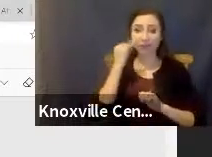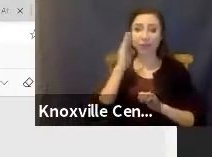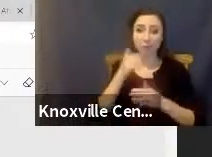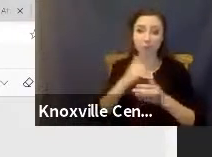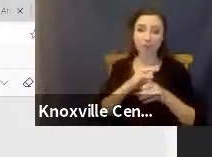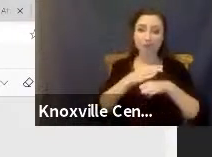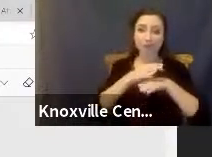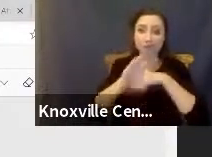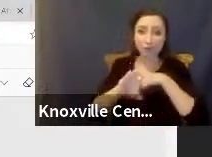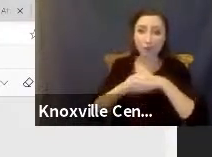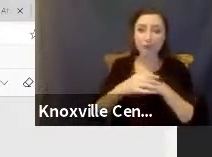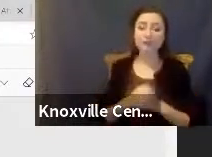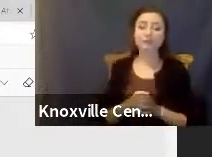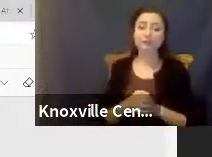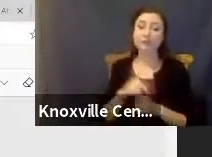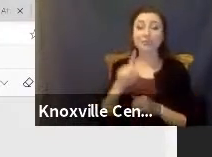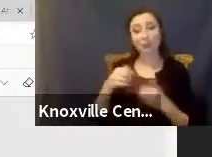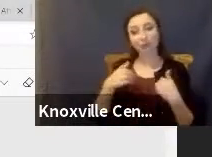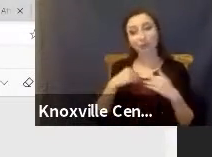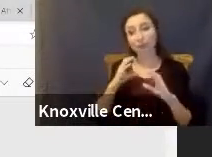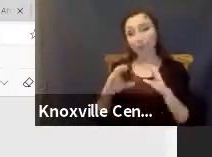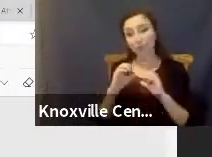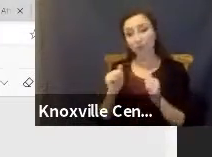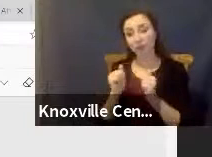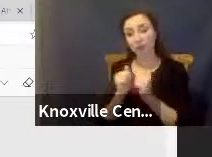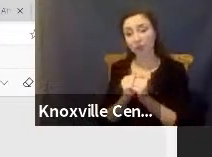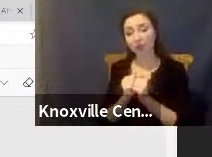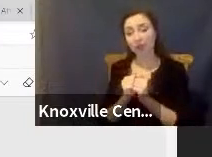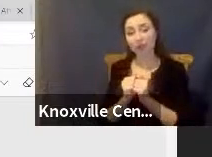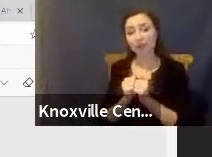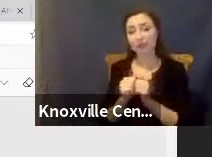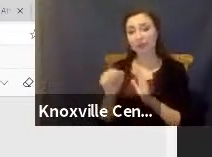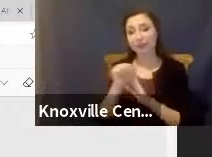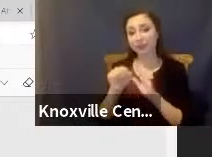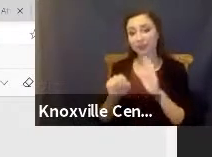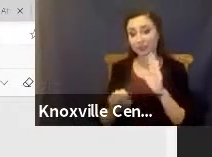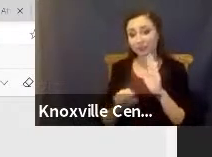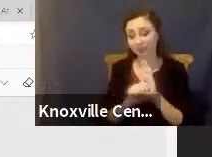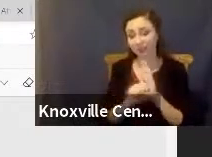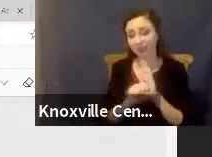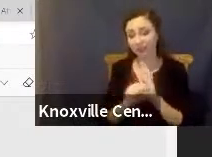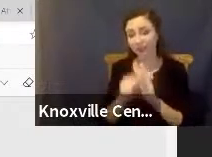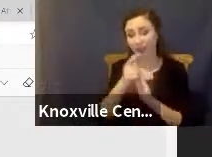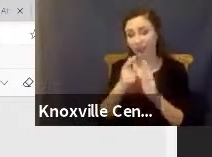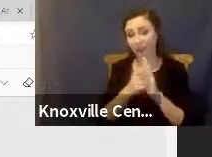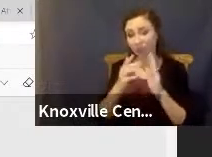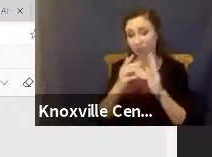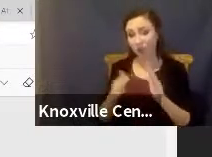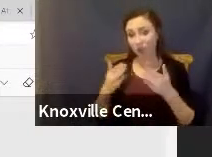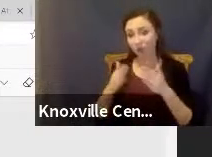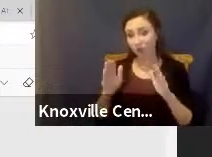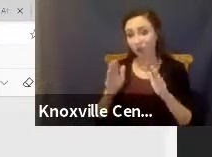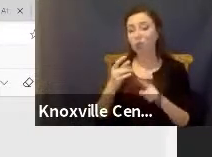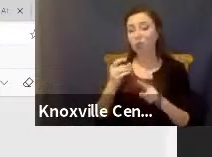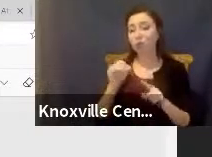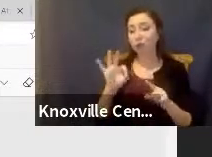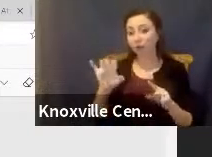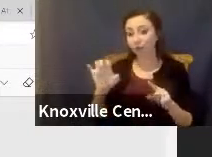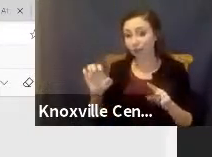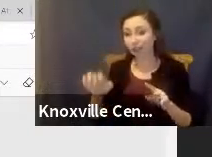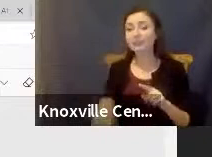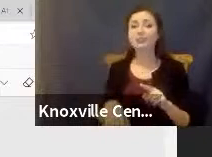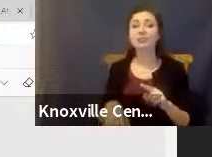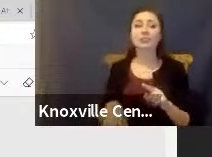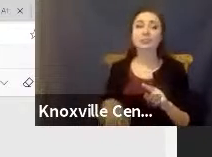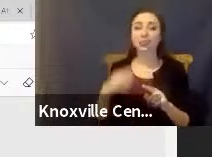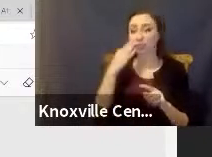enforced. Frankly, you need to have a conversation with the State Attorney General's office about that. I have no opinion about how one would go